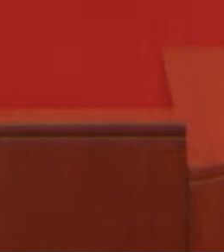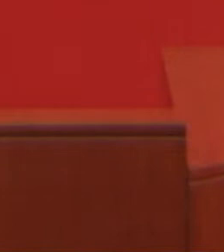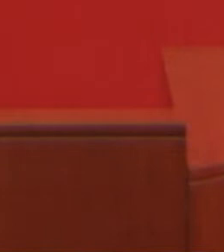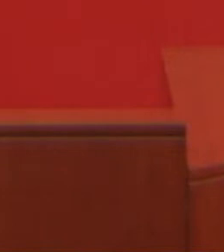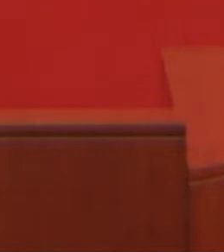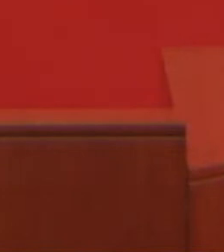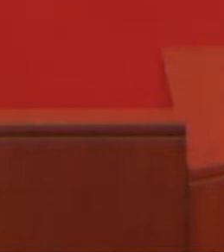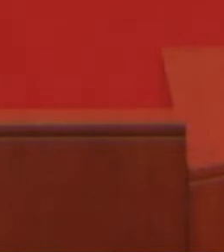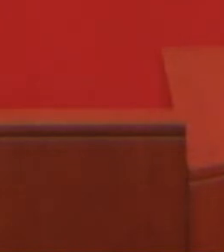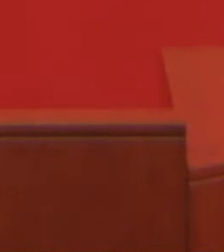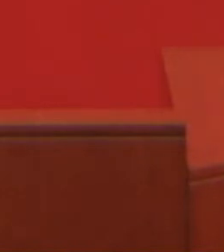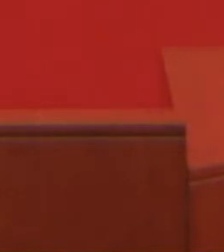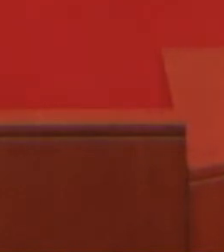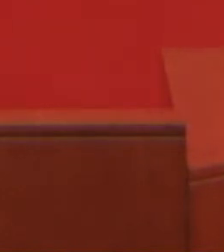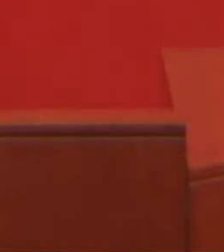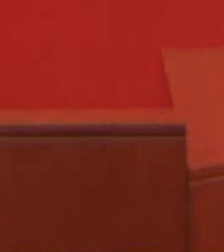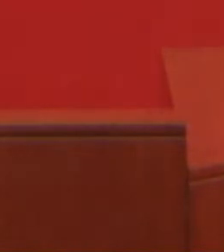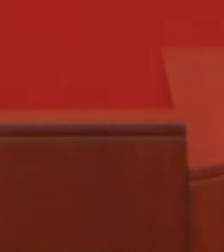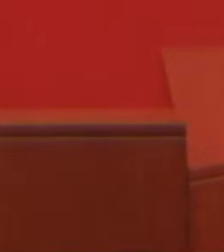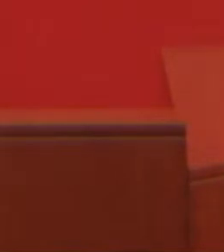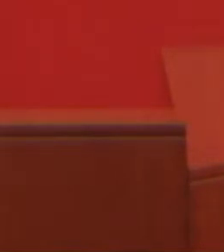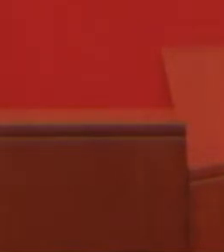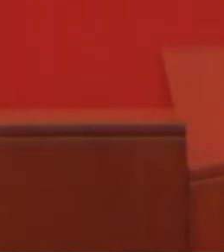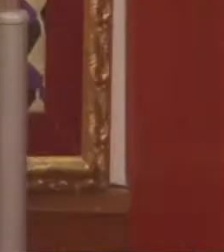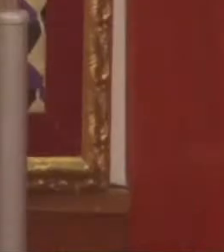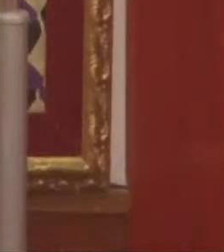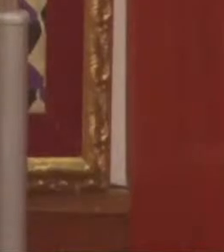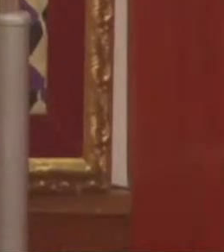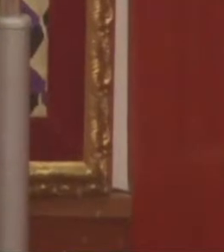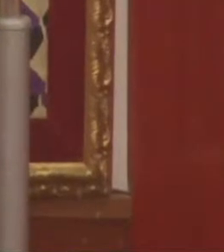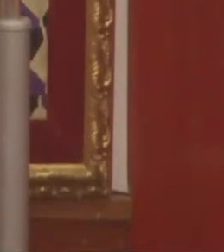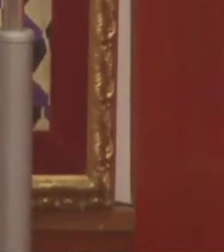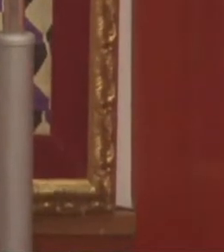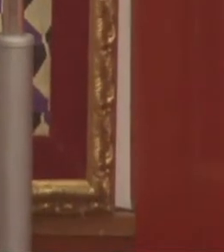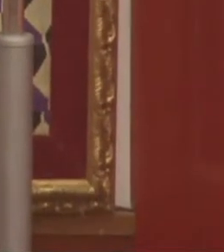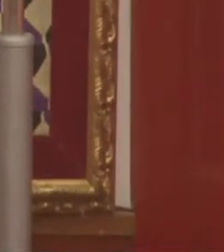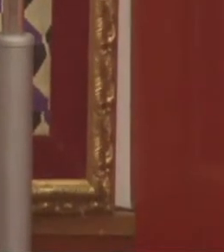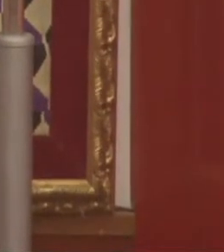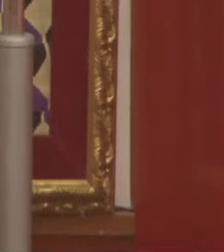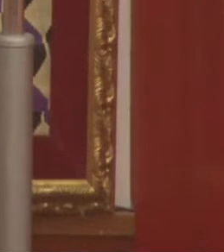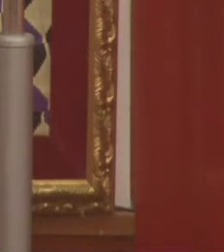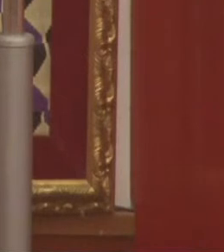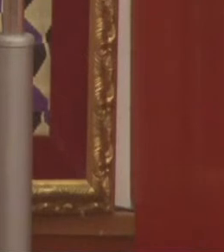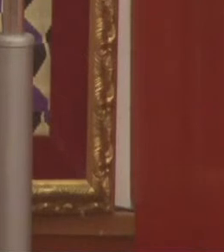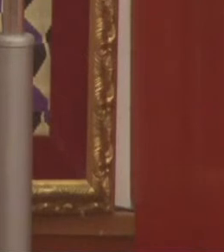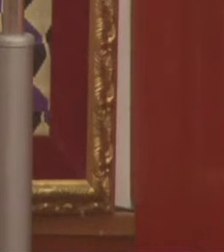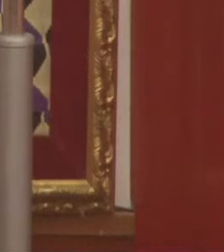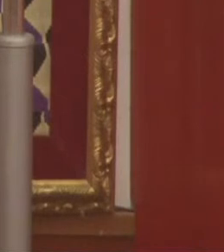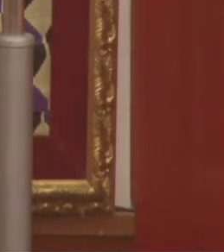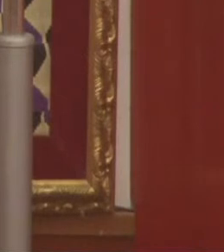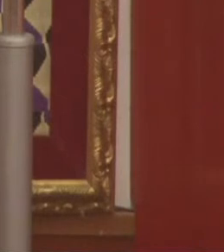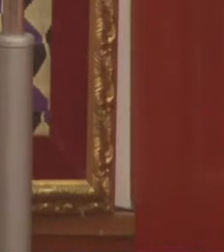To the House, I've really received the